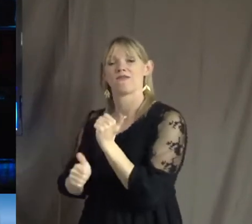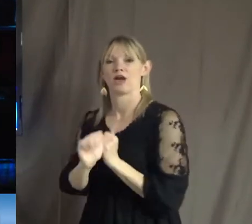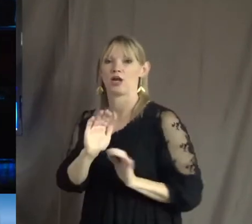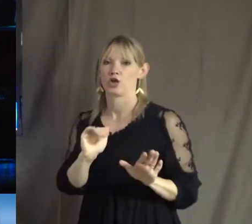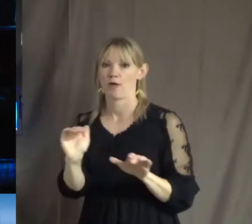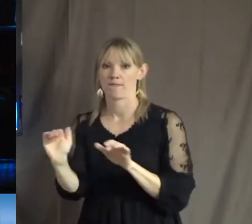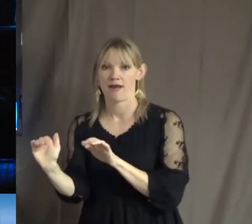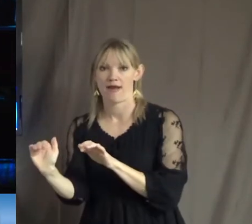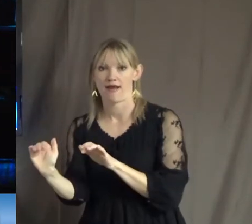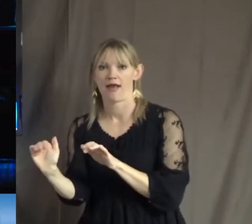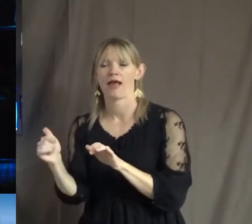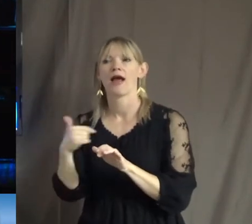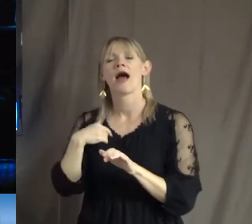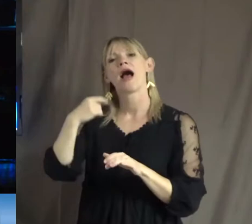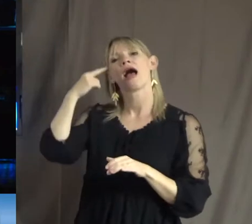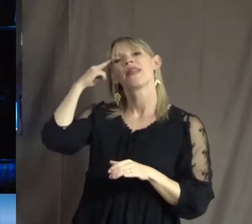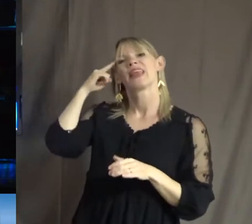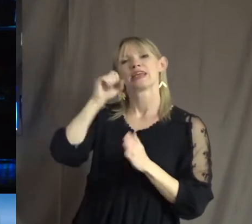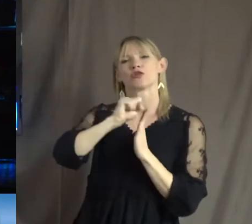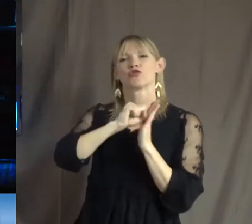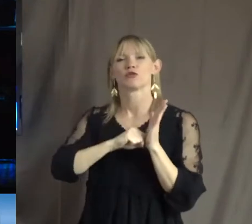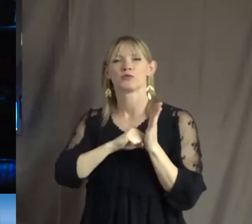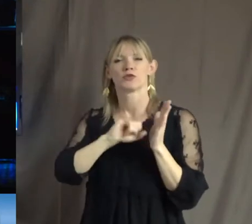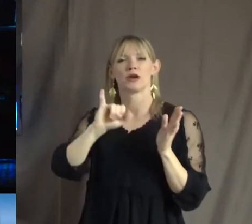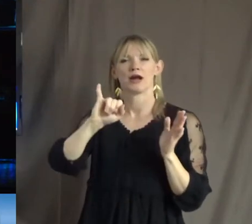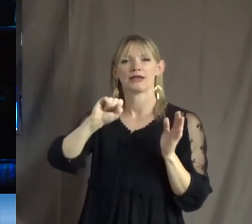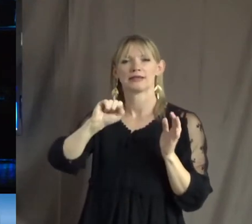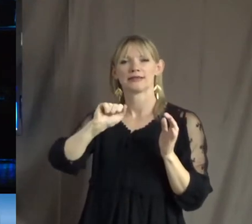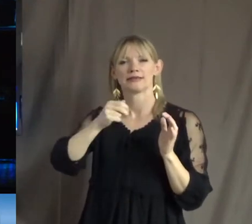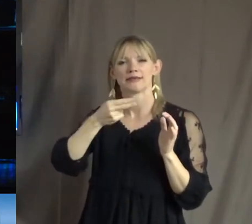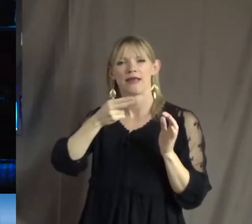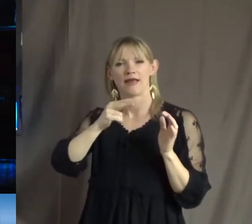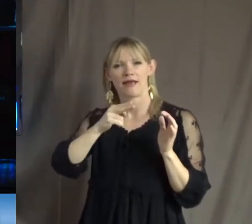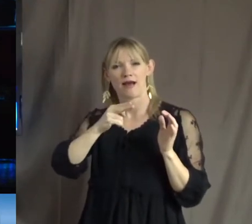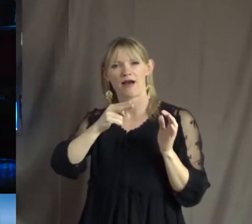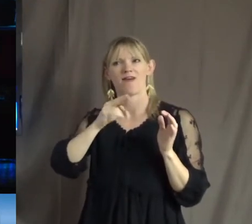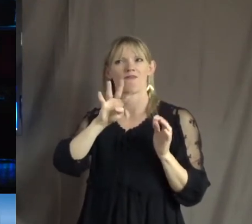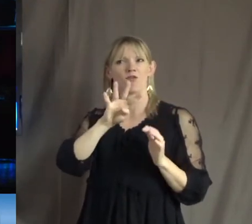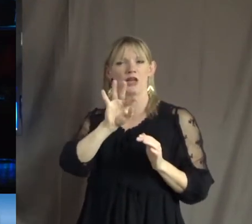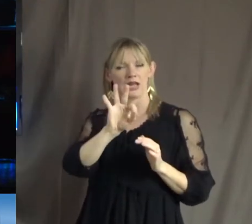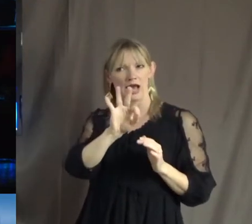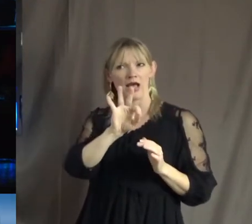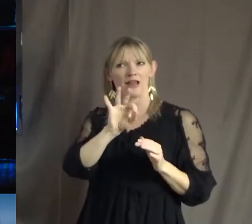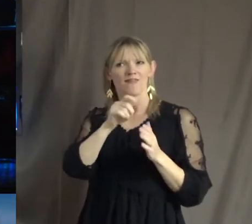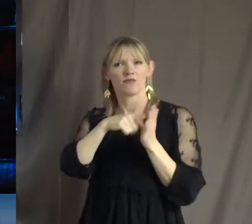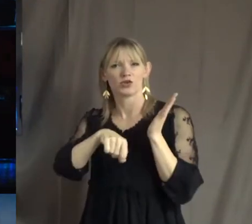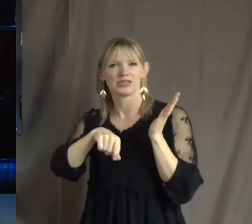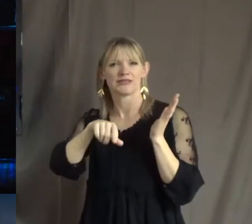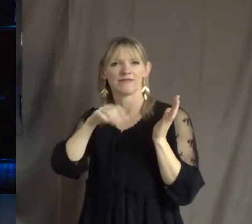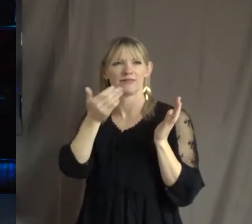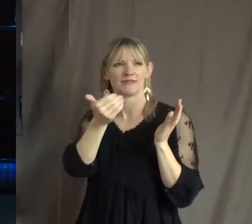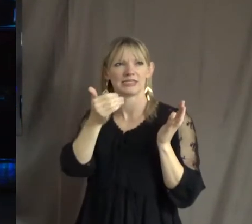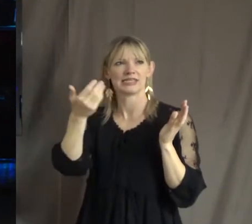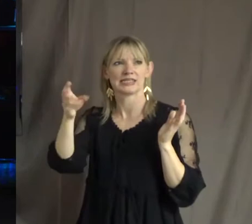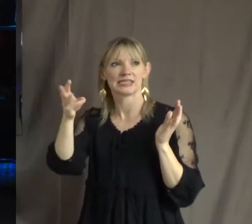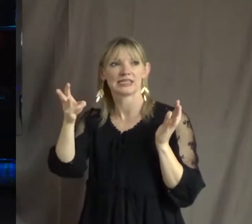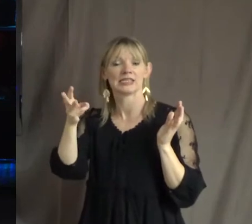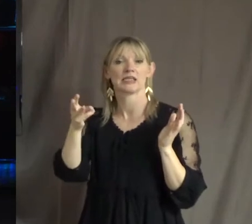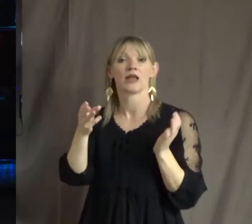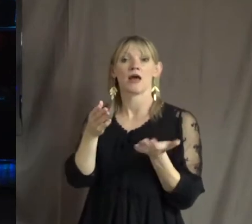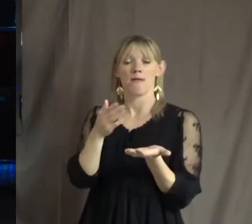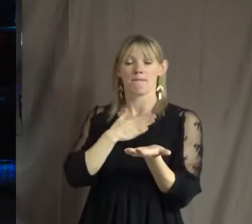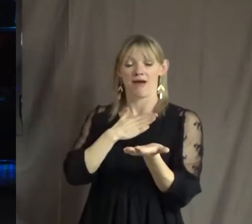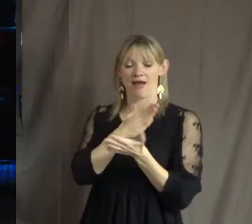think about the scripture, Isaiah 49, verse 15 and 16. Upon the palms